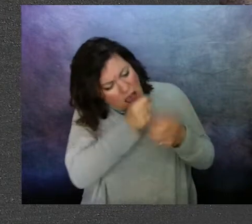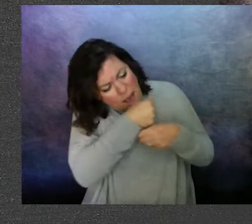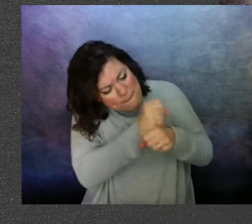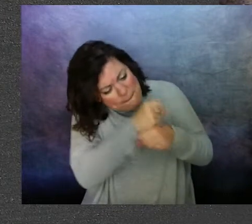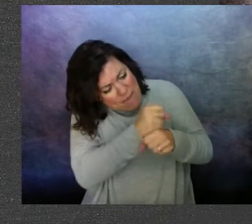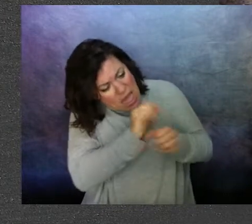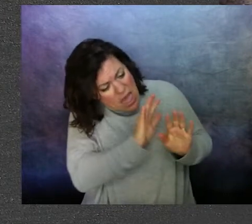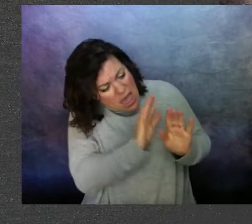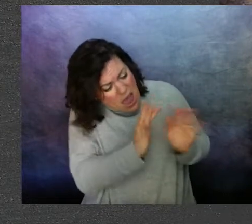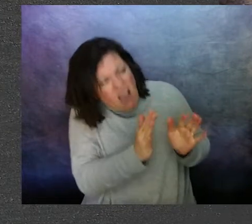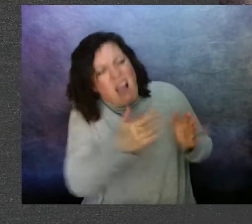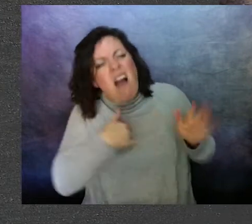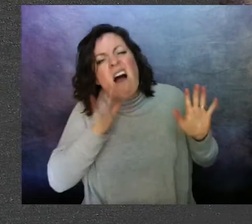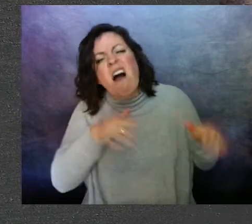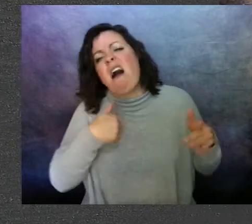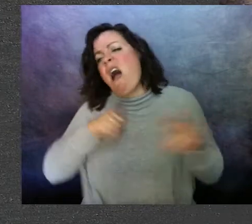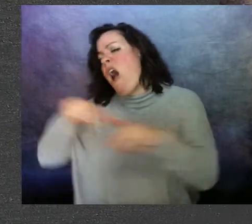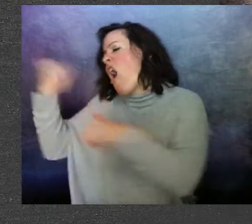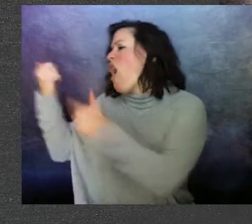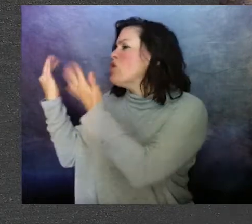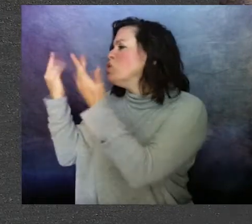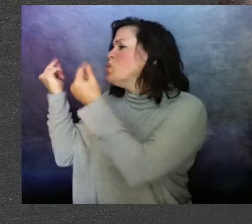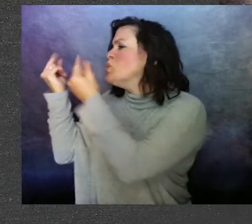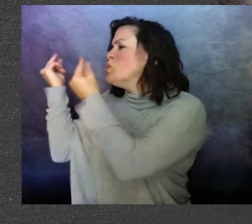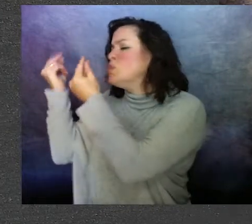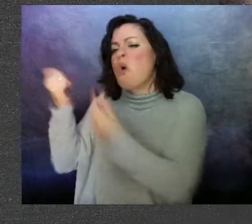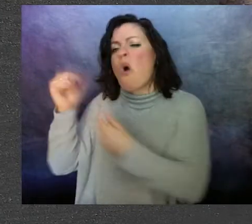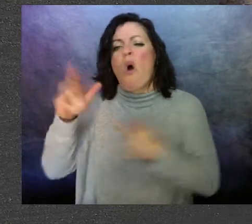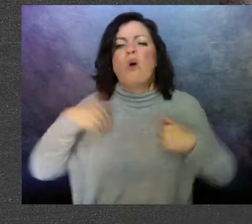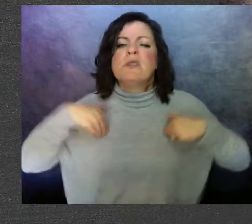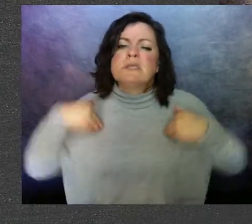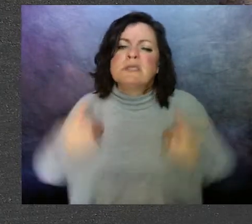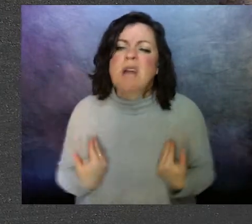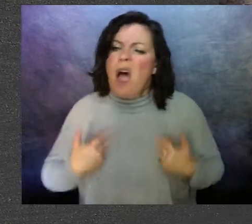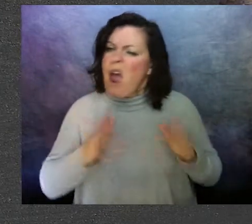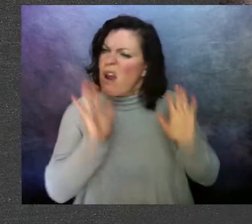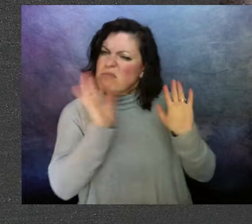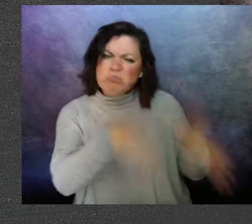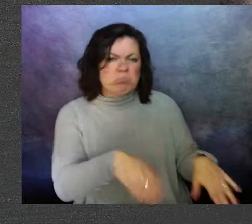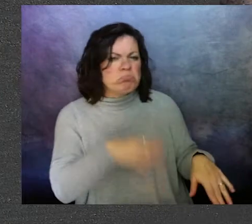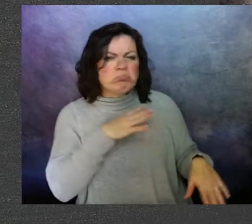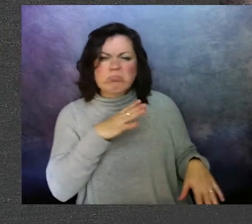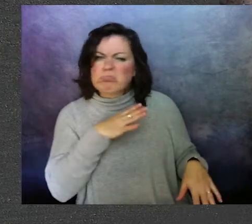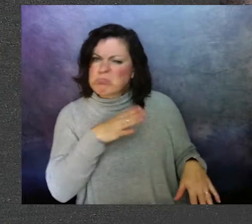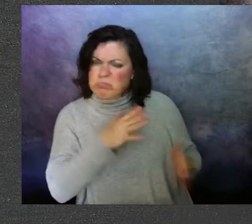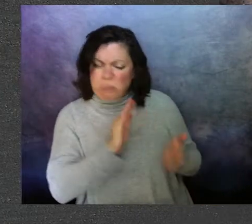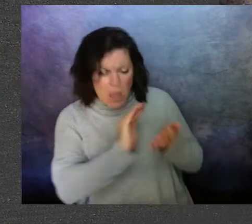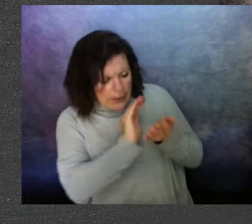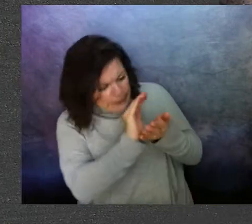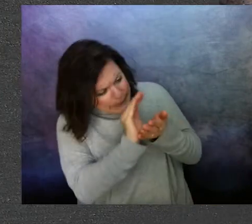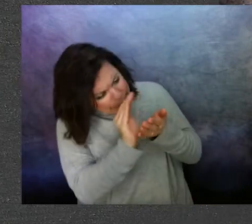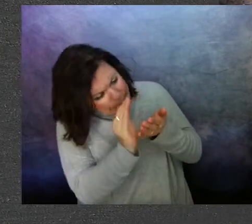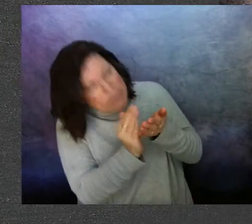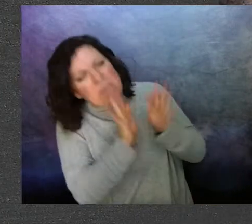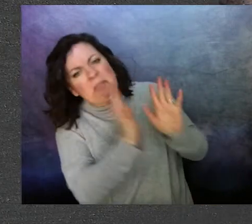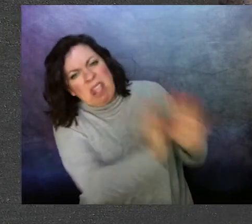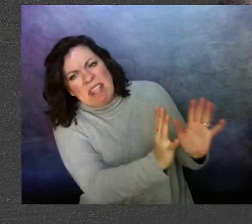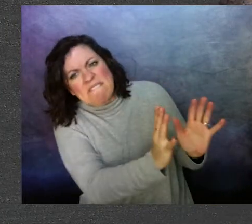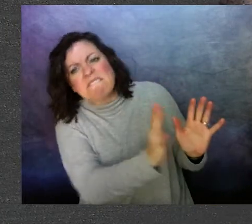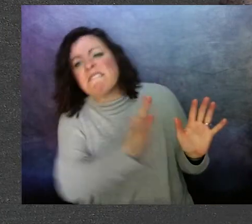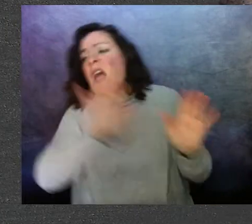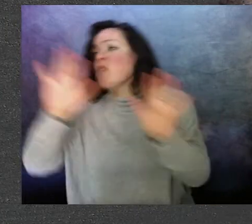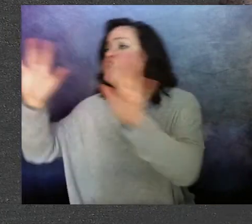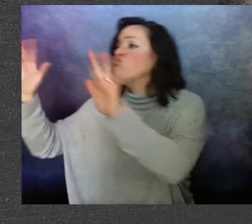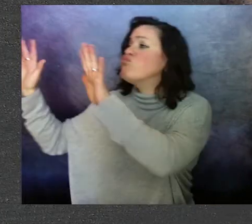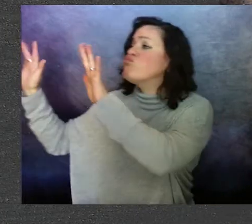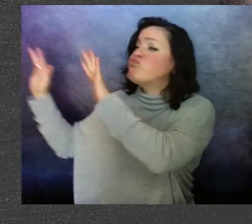to go somewhere, or you ran out of time, or maybe you're just tired of doing it, you can put the lid back on and put this in a safe spot,